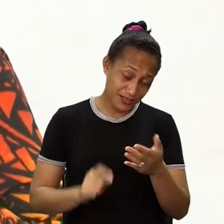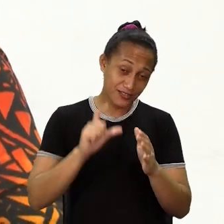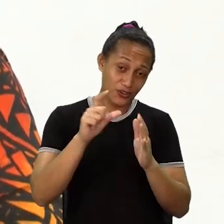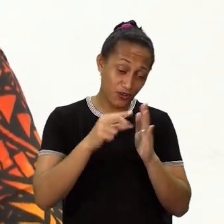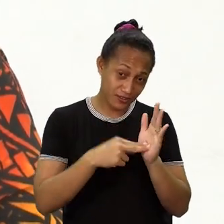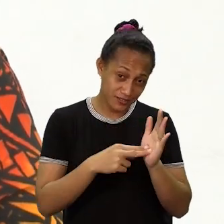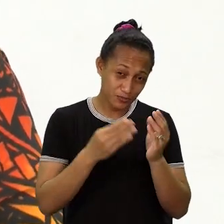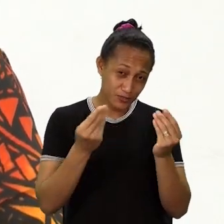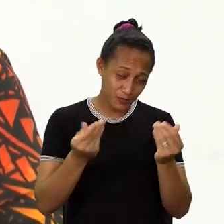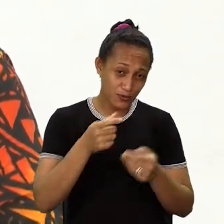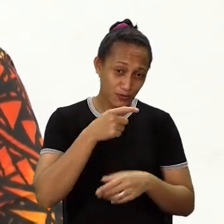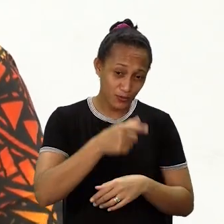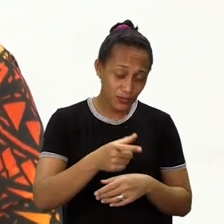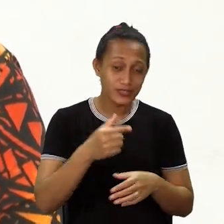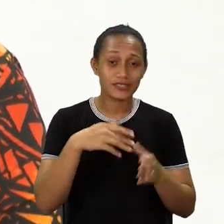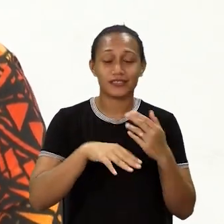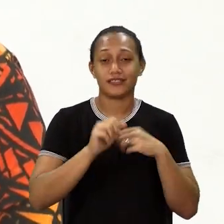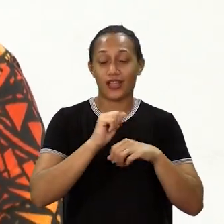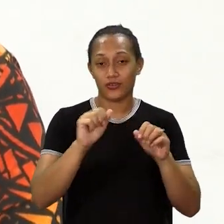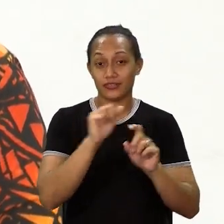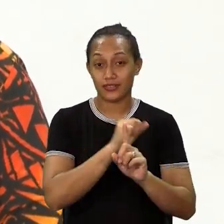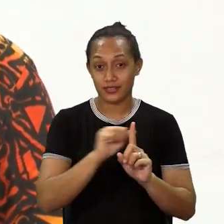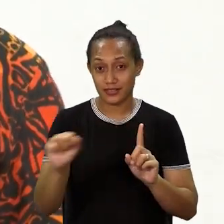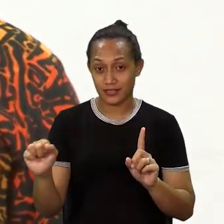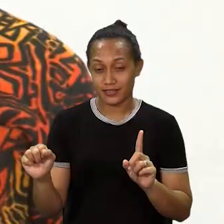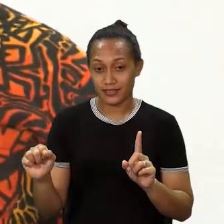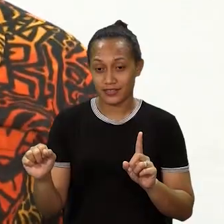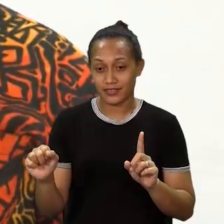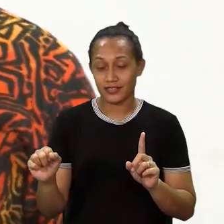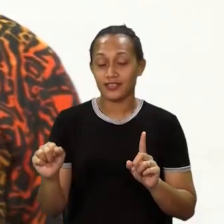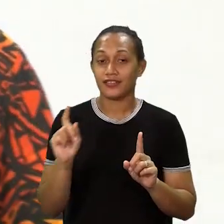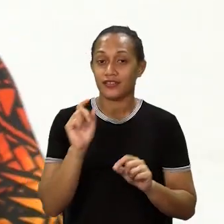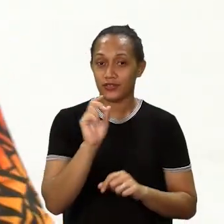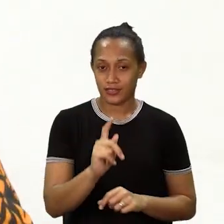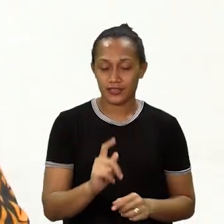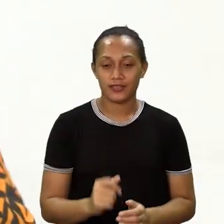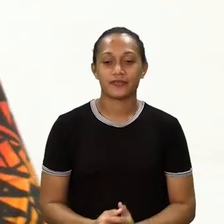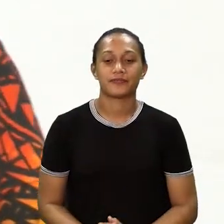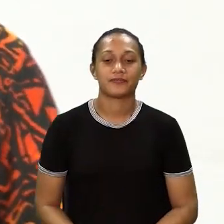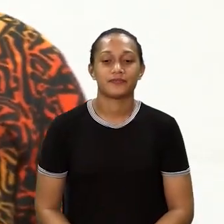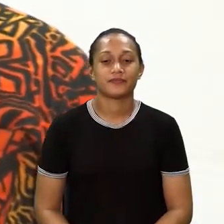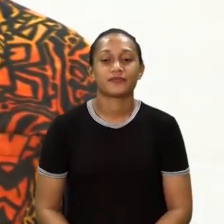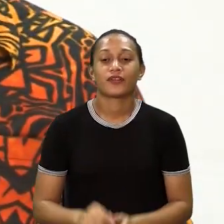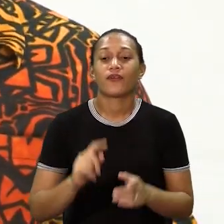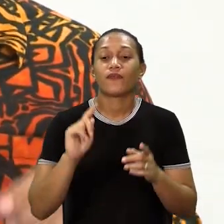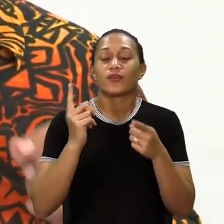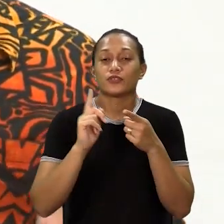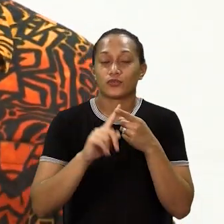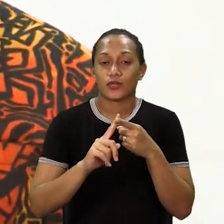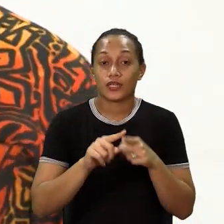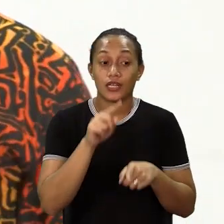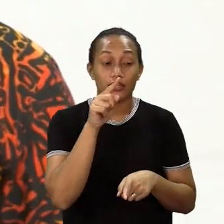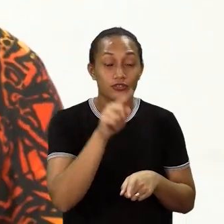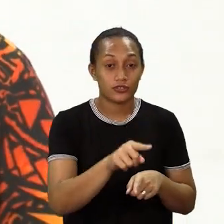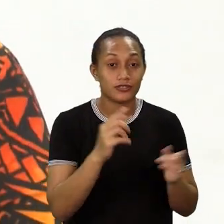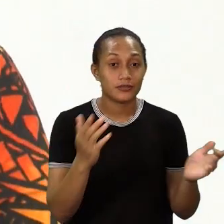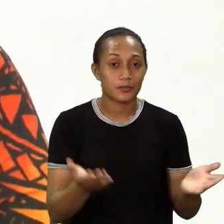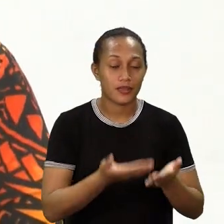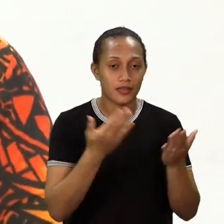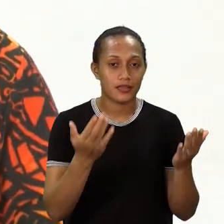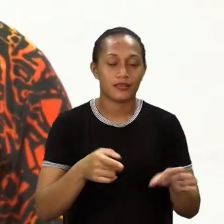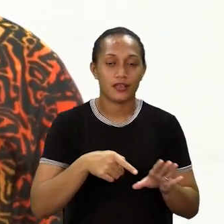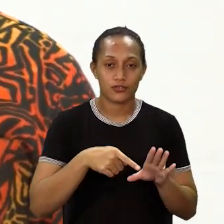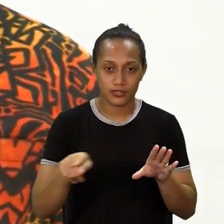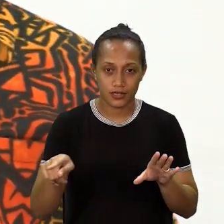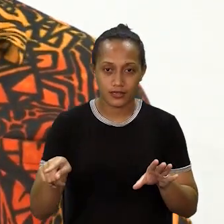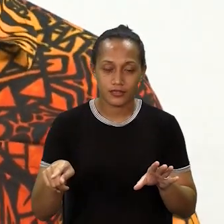Were you able to write the contraction form of some of the words in our sentences? Right. The first one